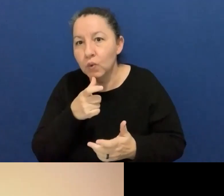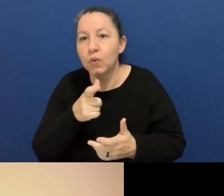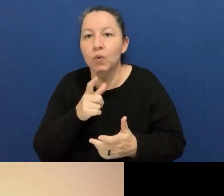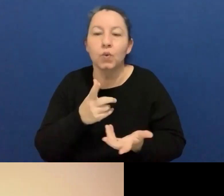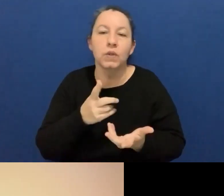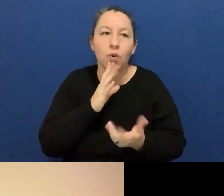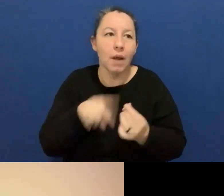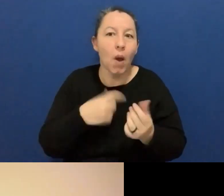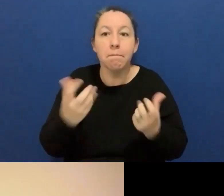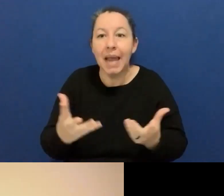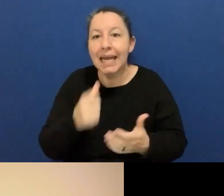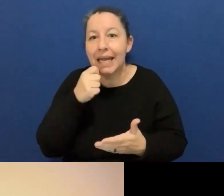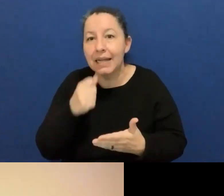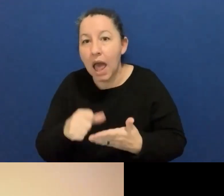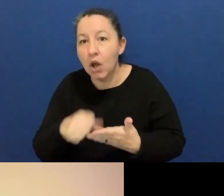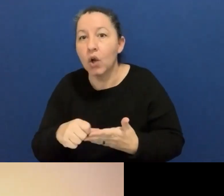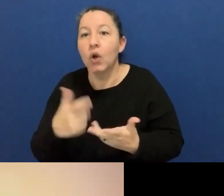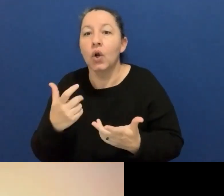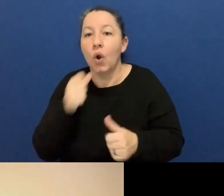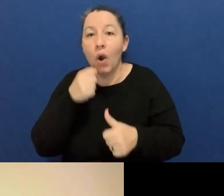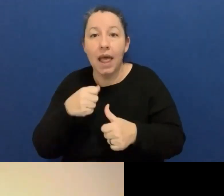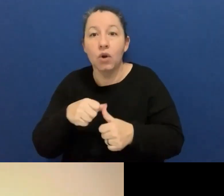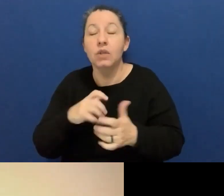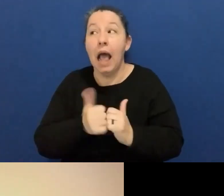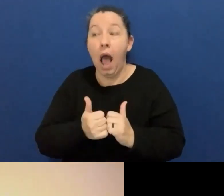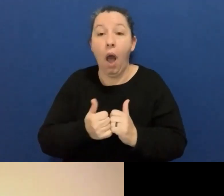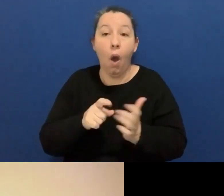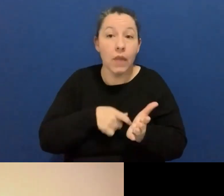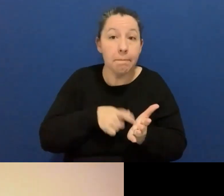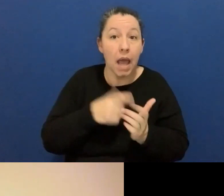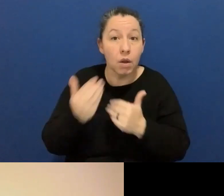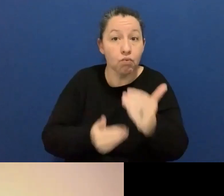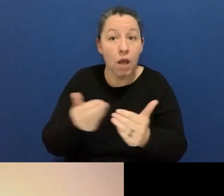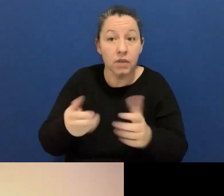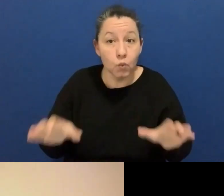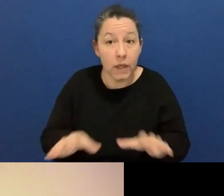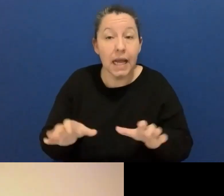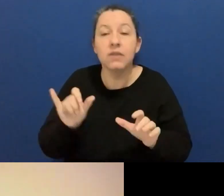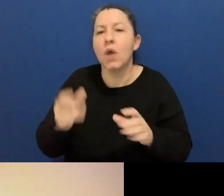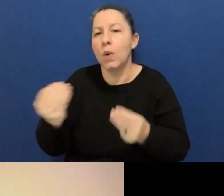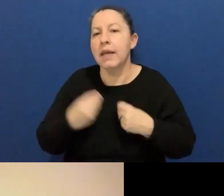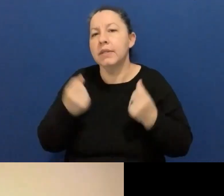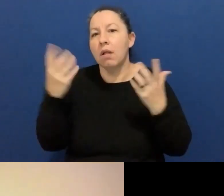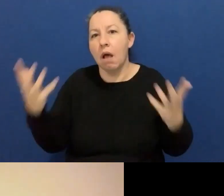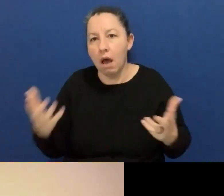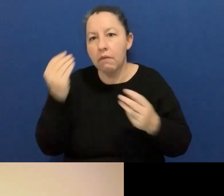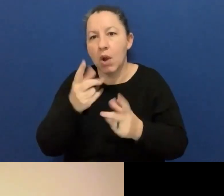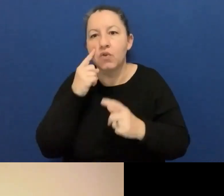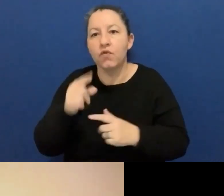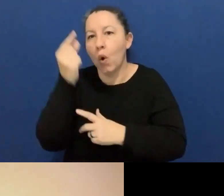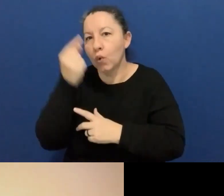about like how the mining process was done. And so that will give us loads of information for the Greek and Roman